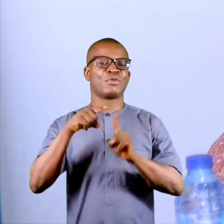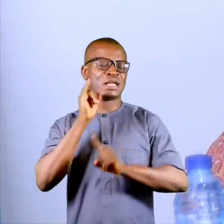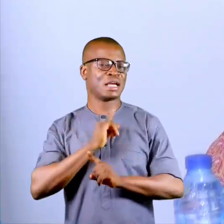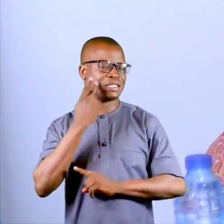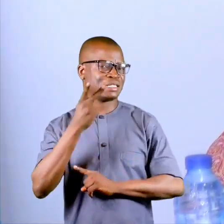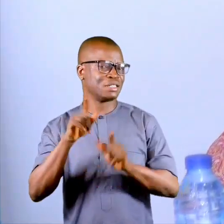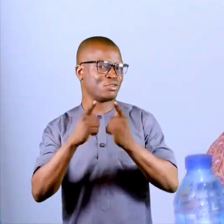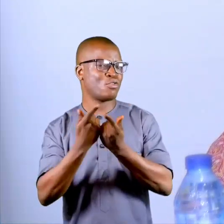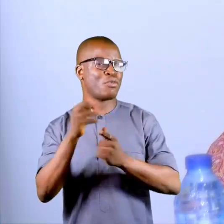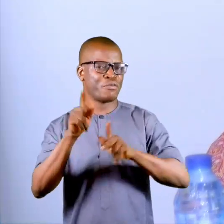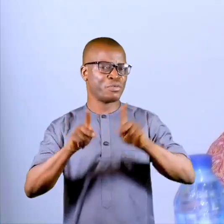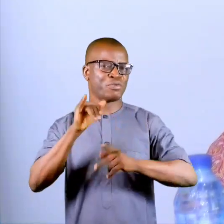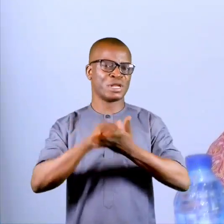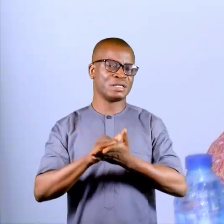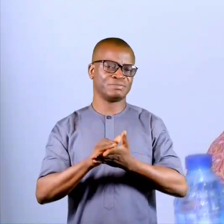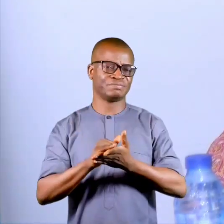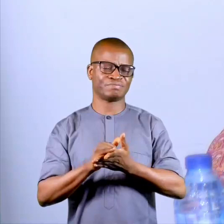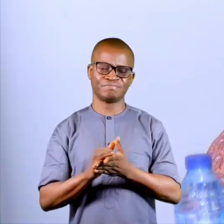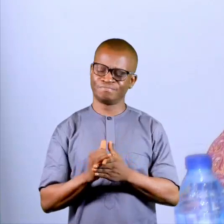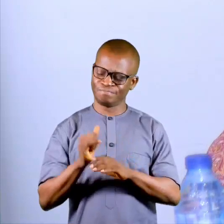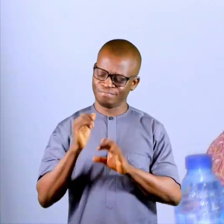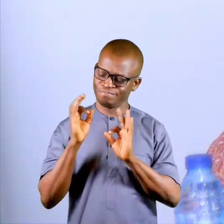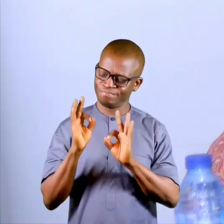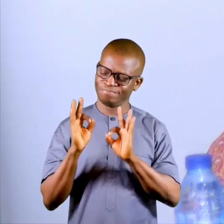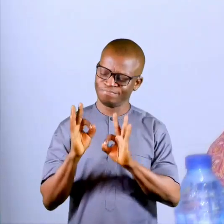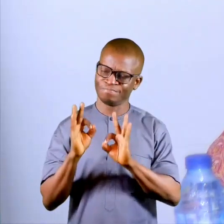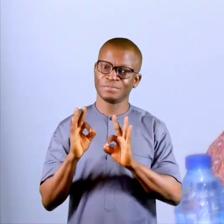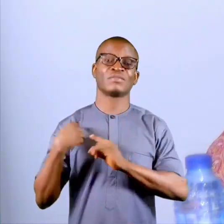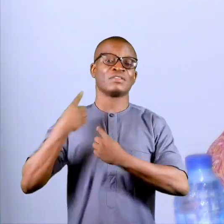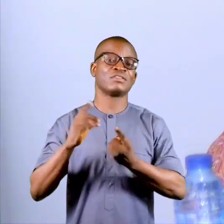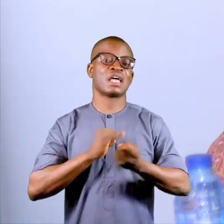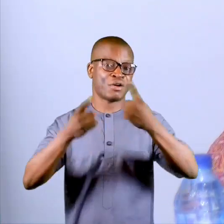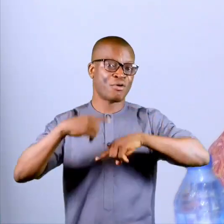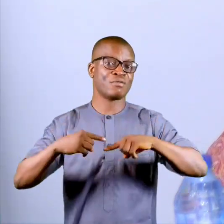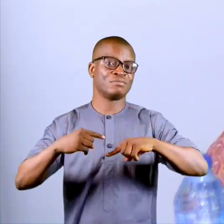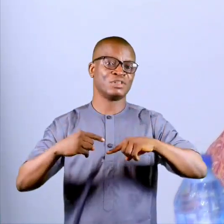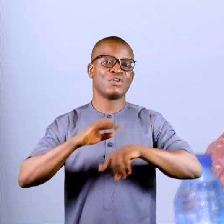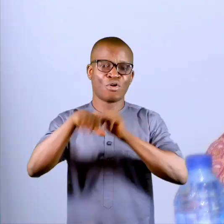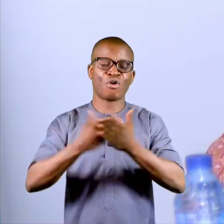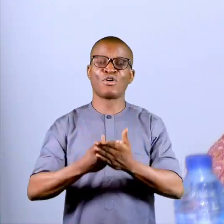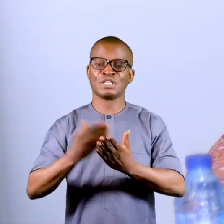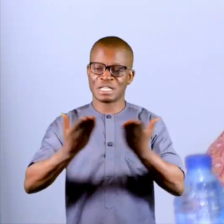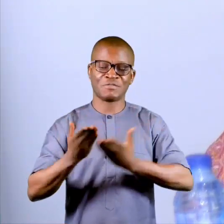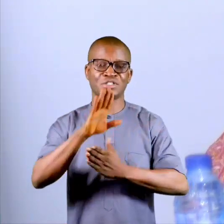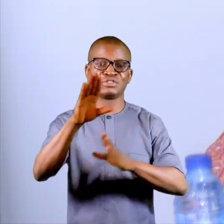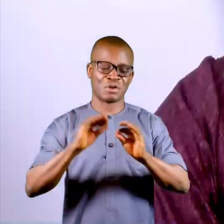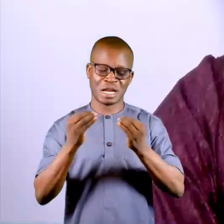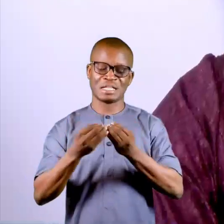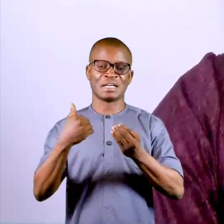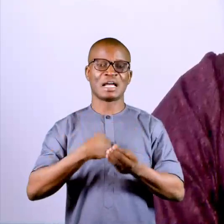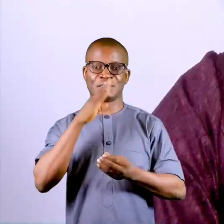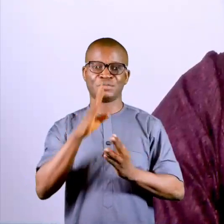see a group of people who are selfless, and since I came on board, all the services your organization has